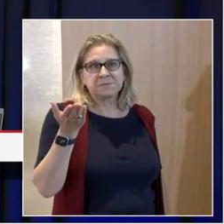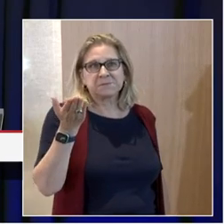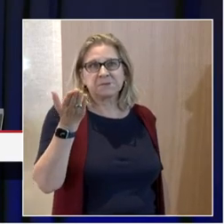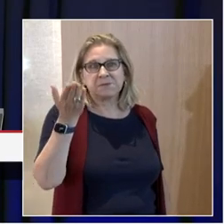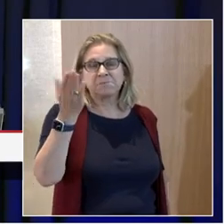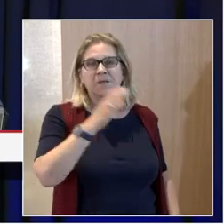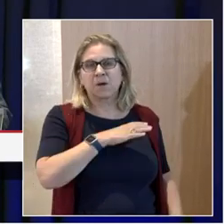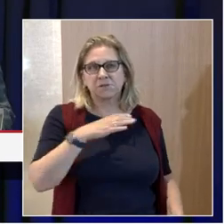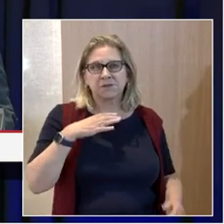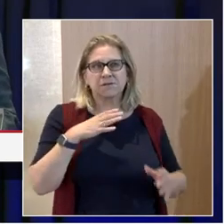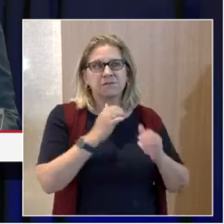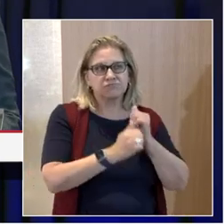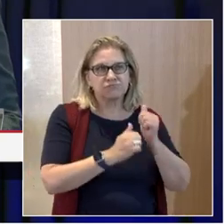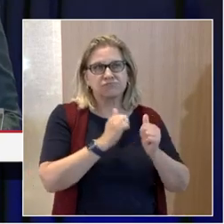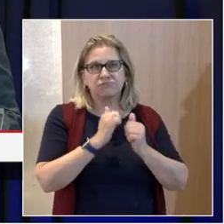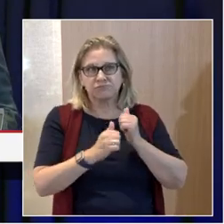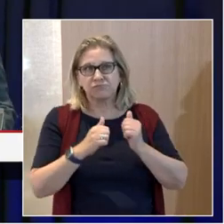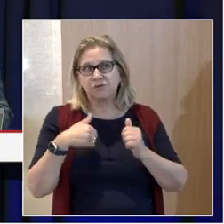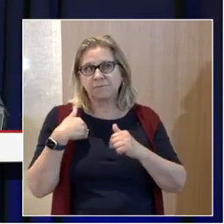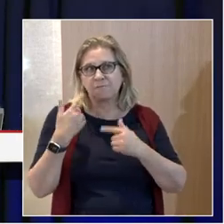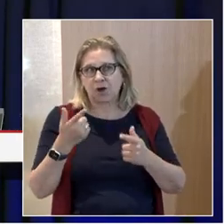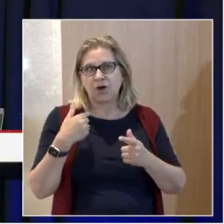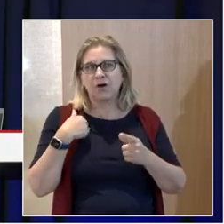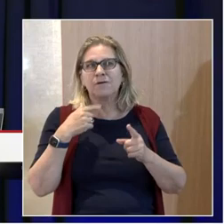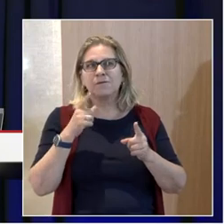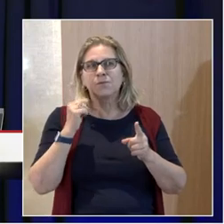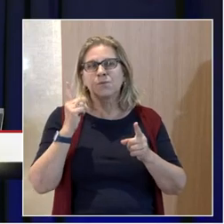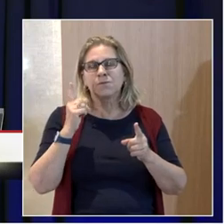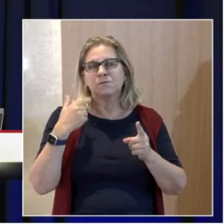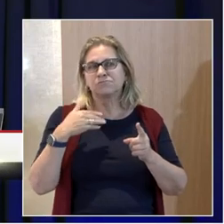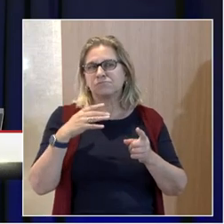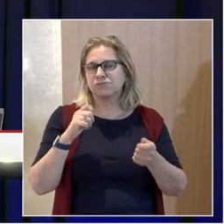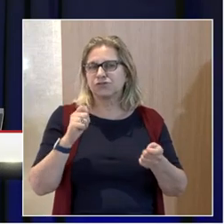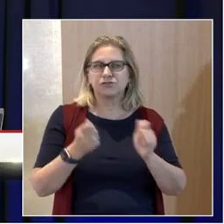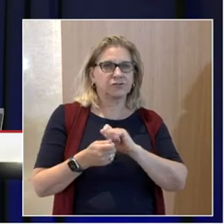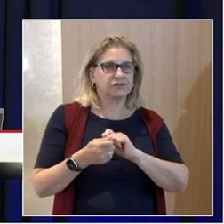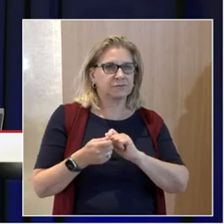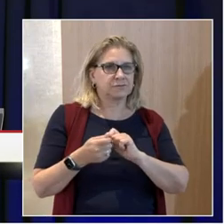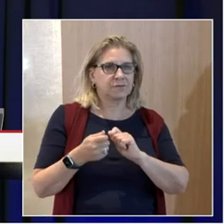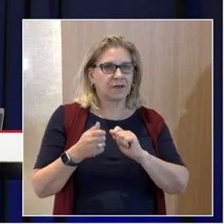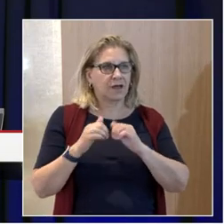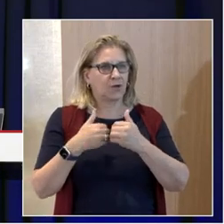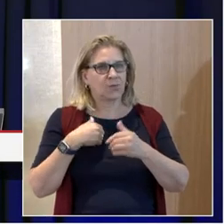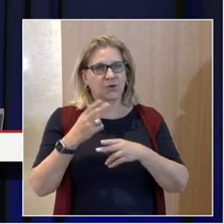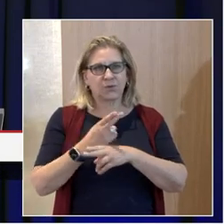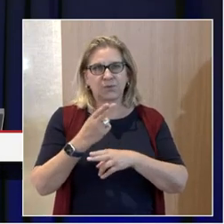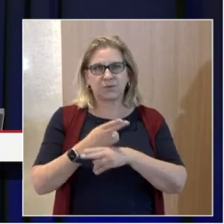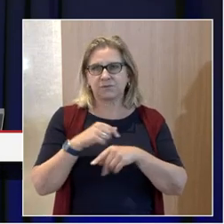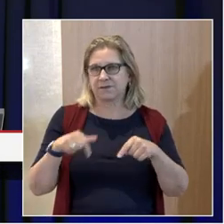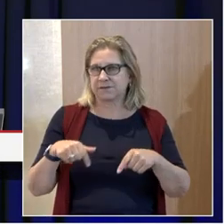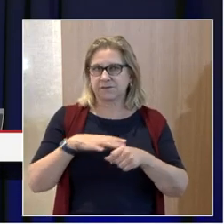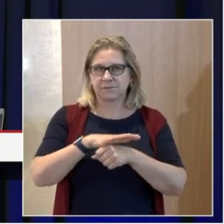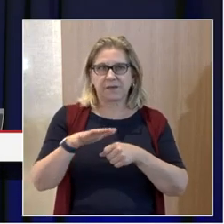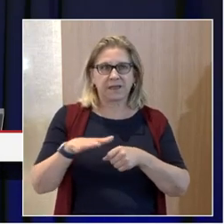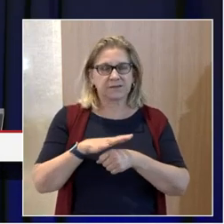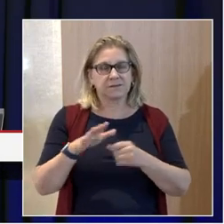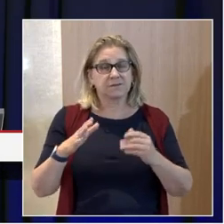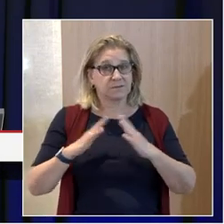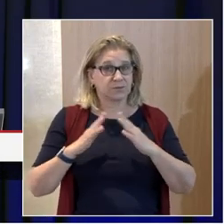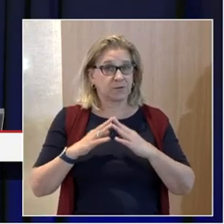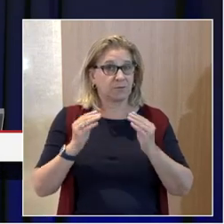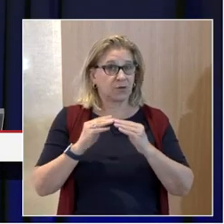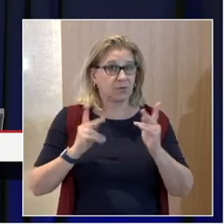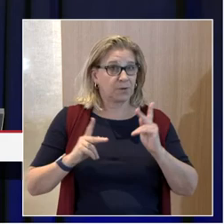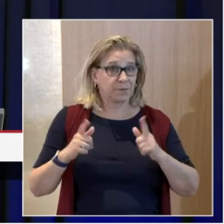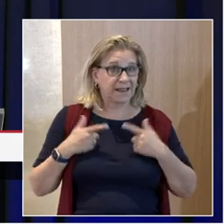us change the mix that is necessary in the downtown and go from a 90%